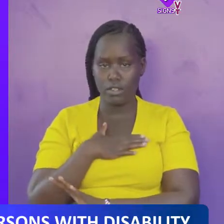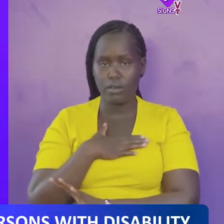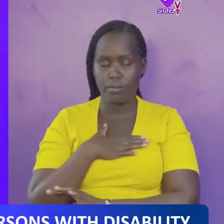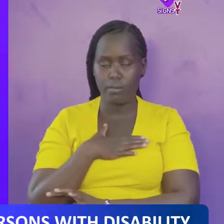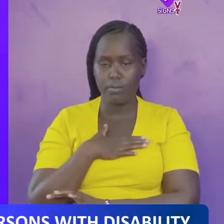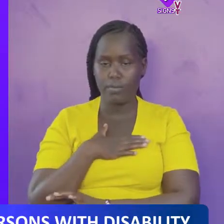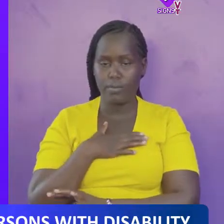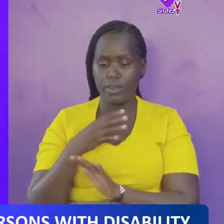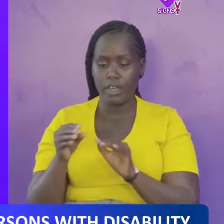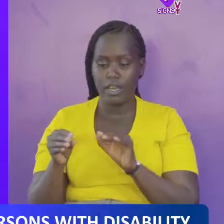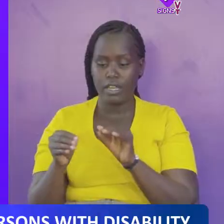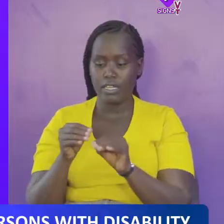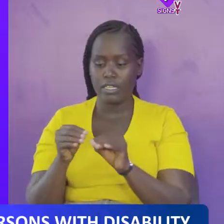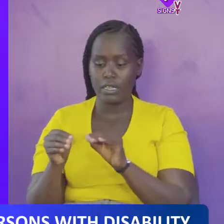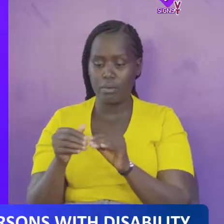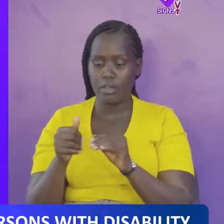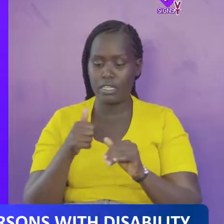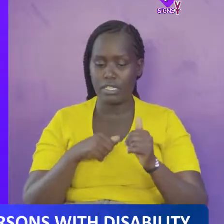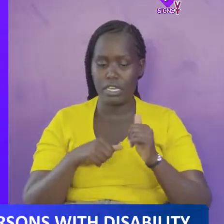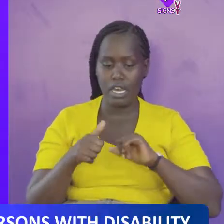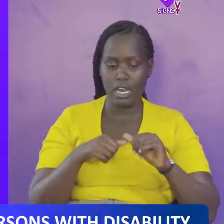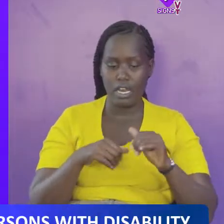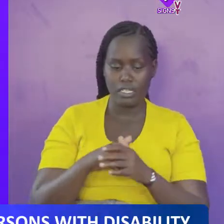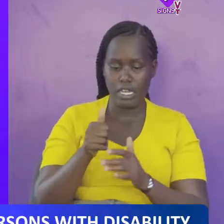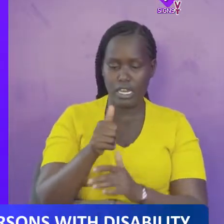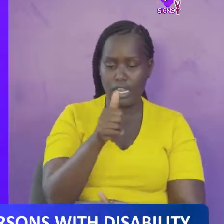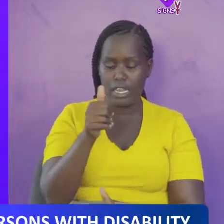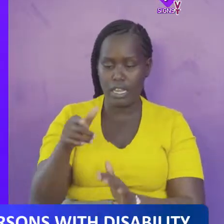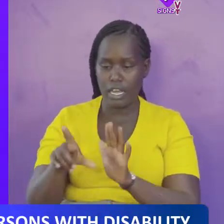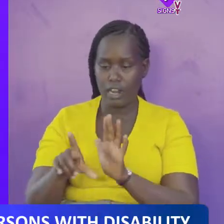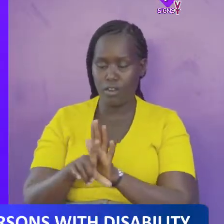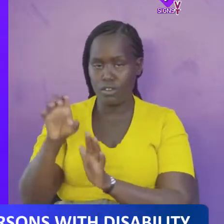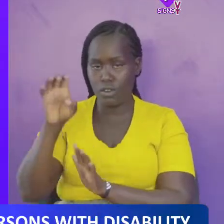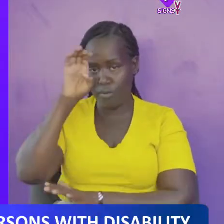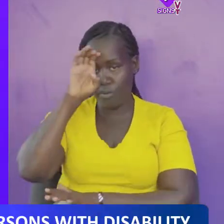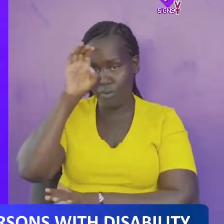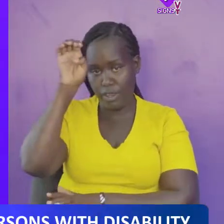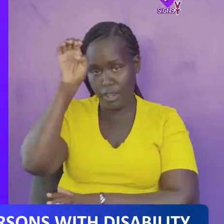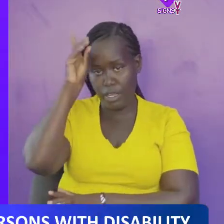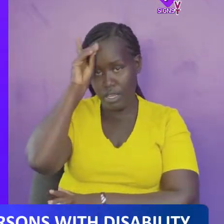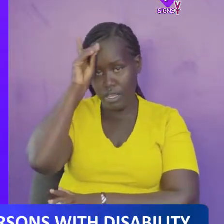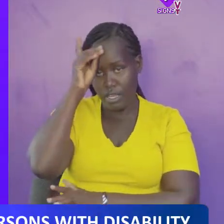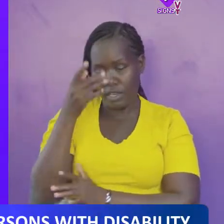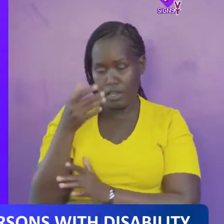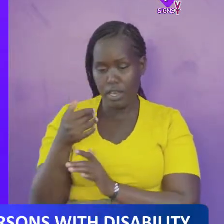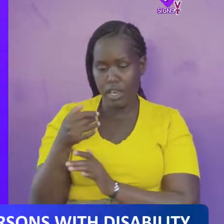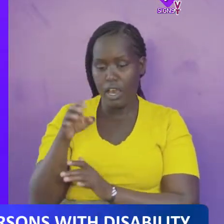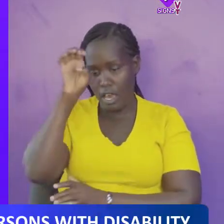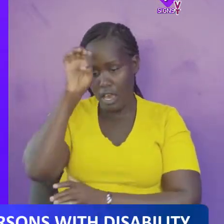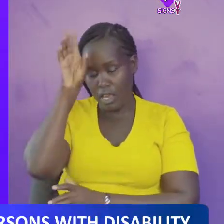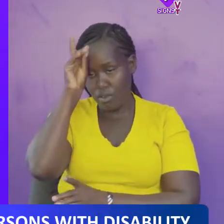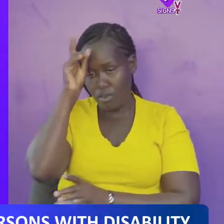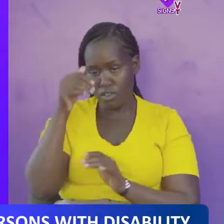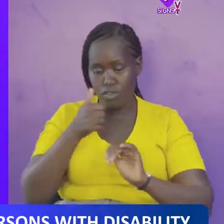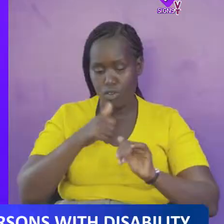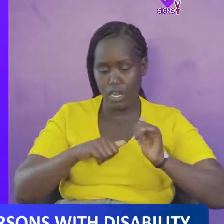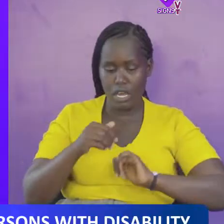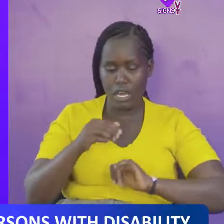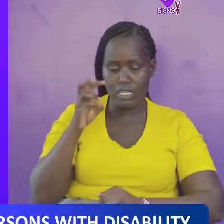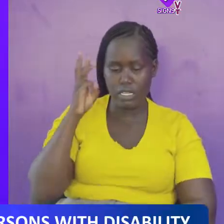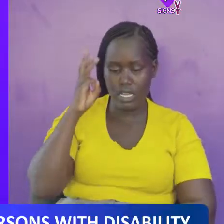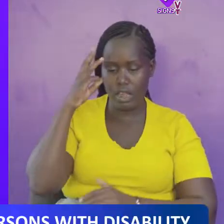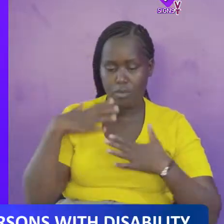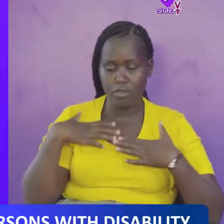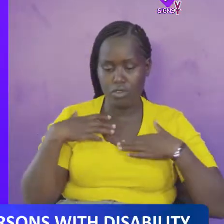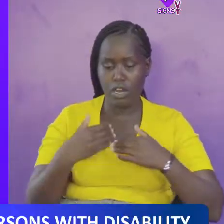The Disability Act. Have other laws in education, the Children's Act, the Education Act, yes, the Mental Health Act,